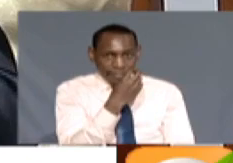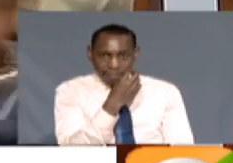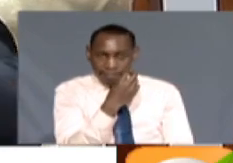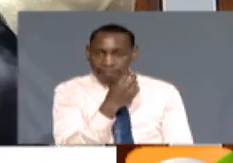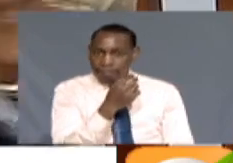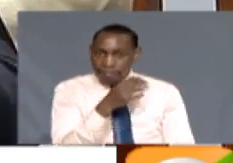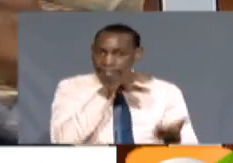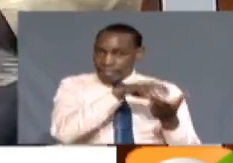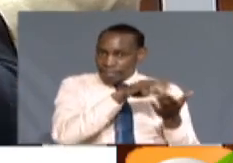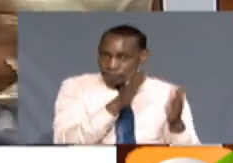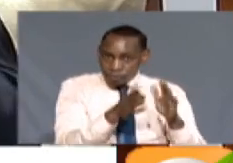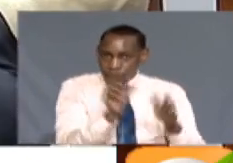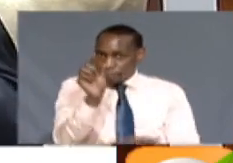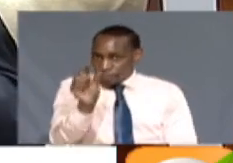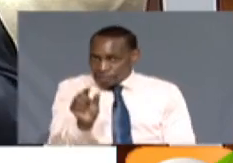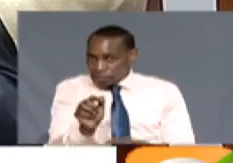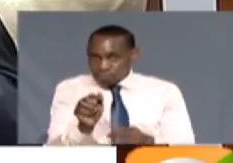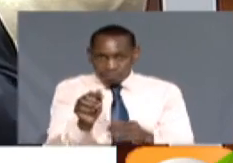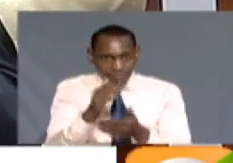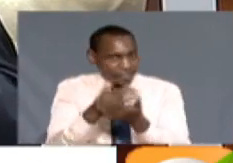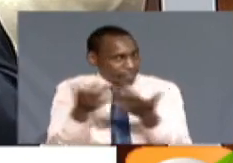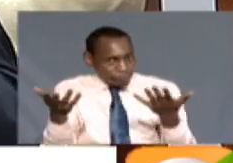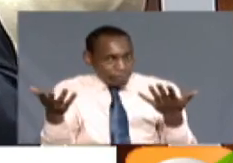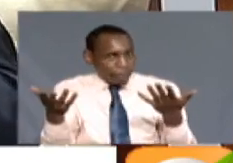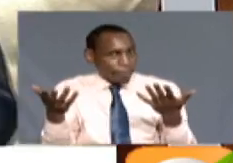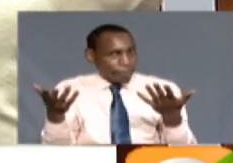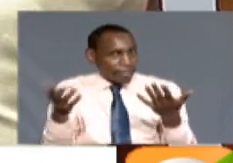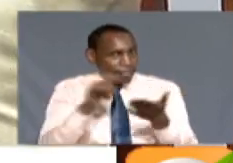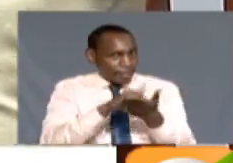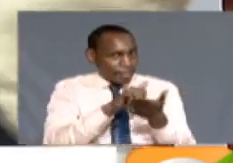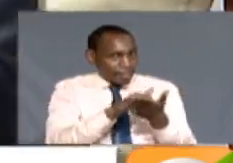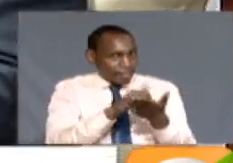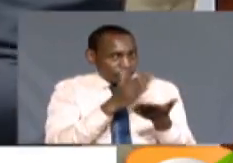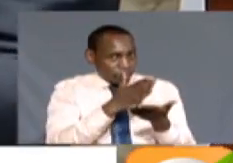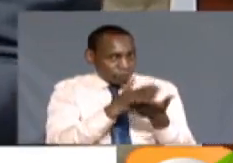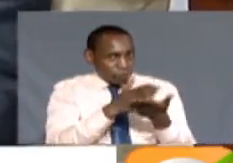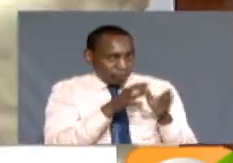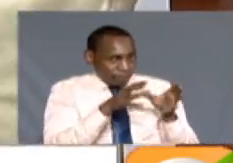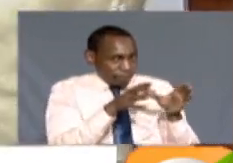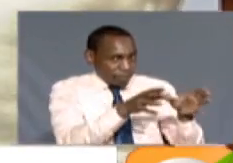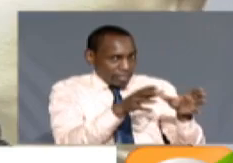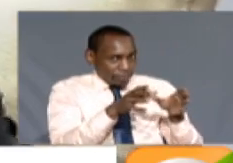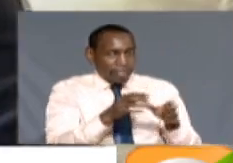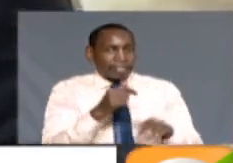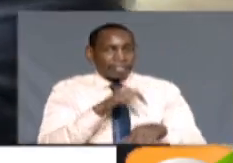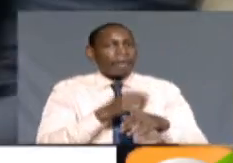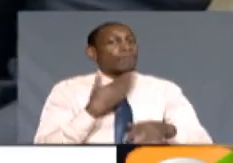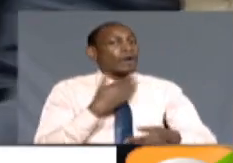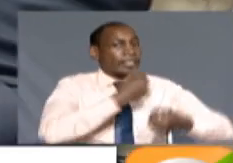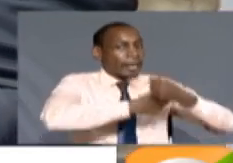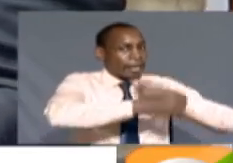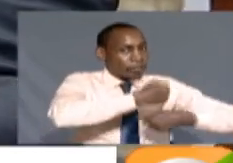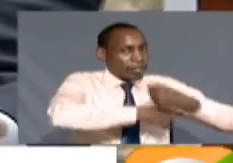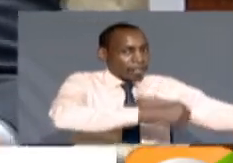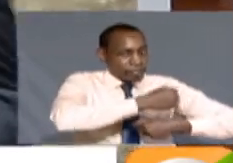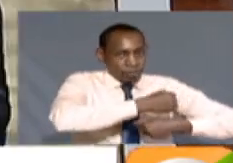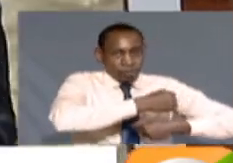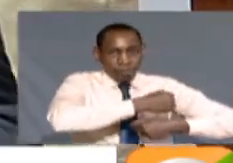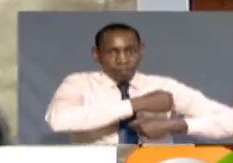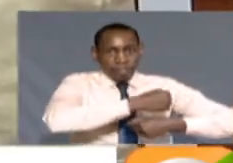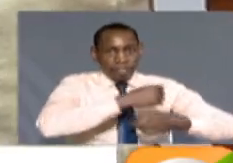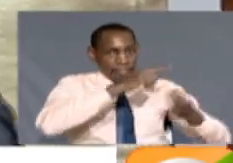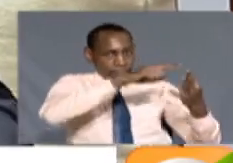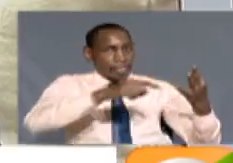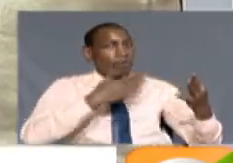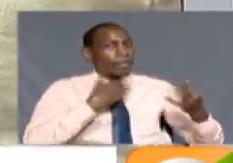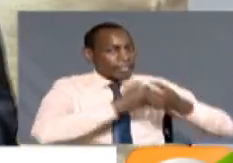or somebody somewhere, who is pulling strings when they want to move. When they want